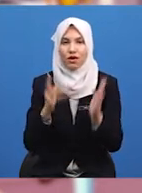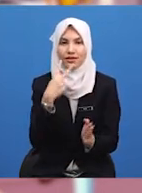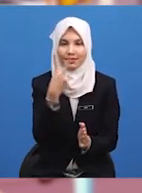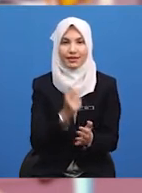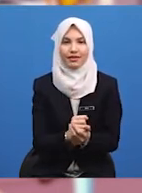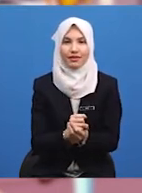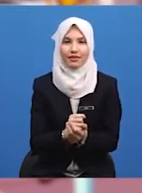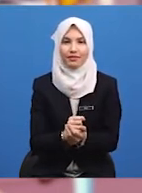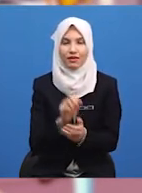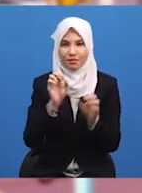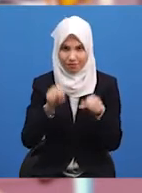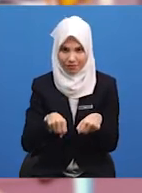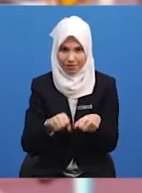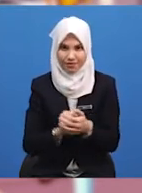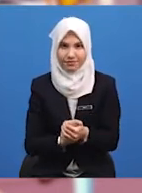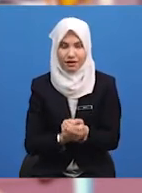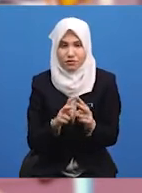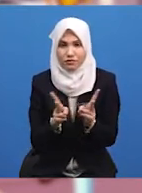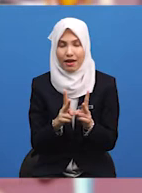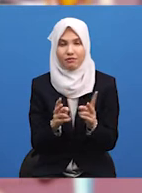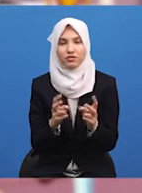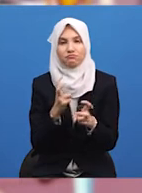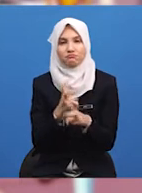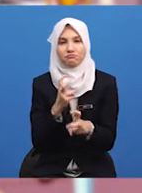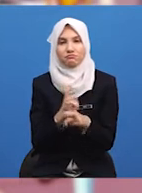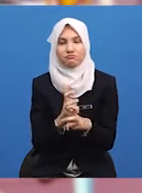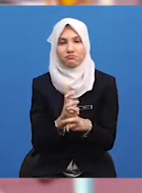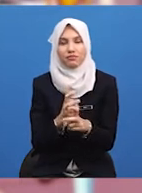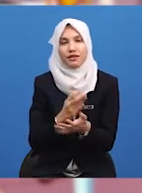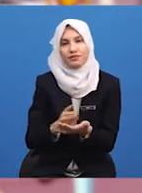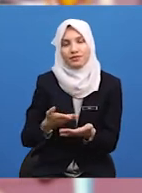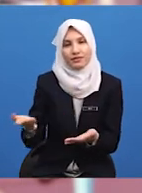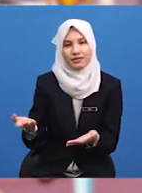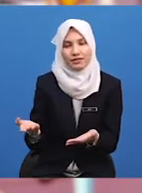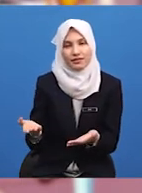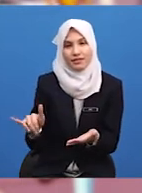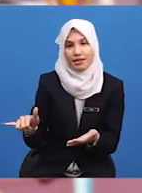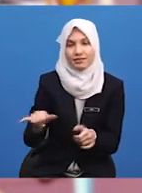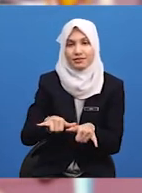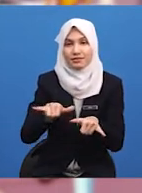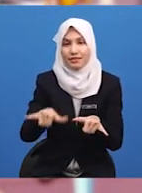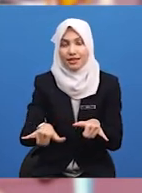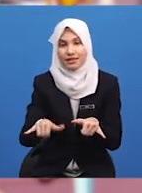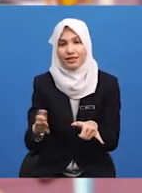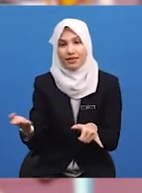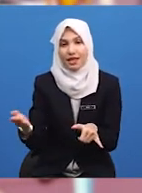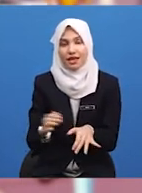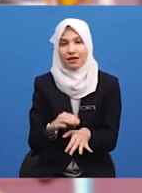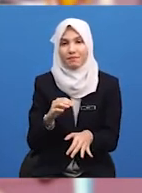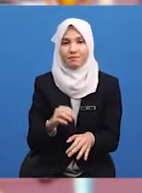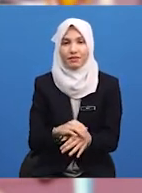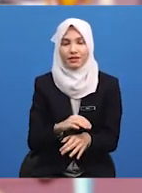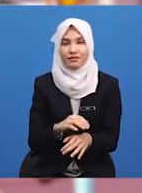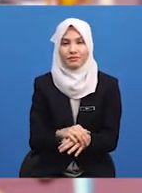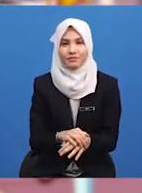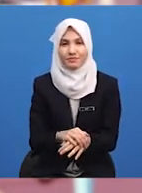can, but it's very difficult. Some things stay there forever. That's